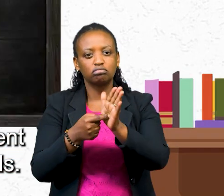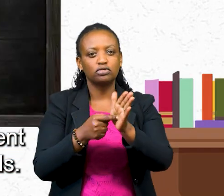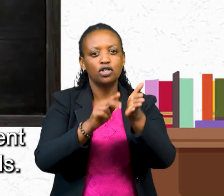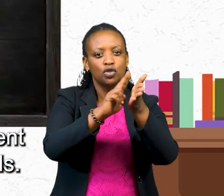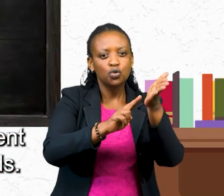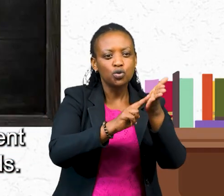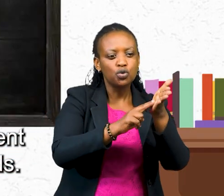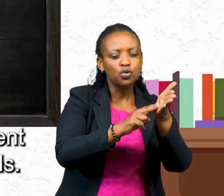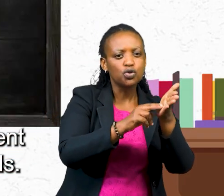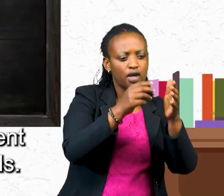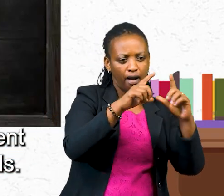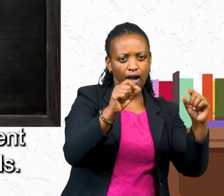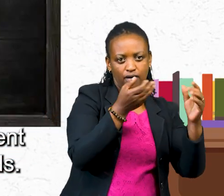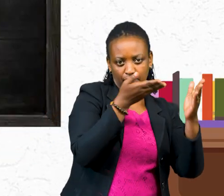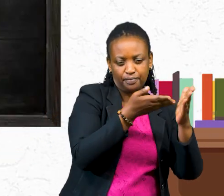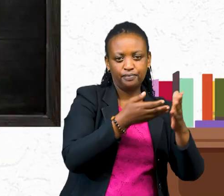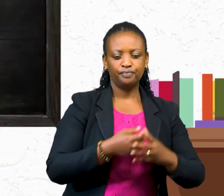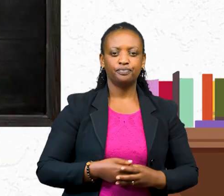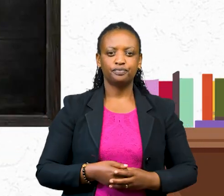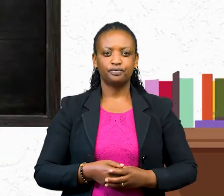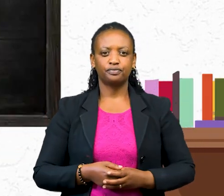your answers by using those bigger cards.